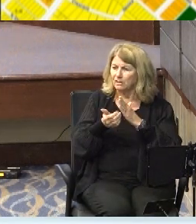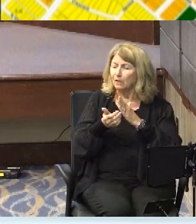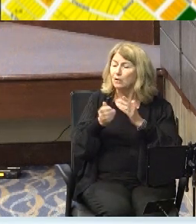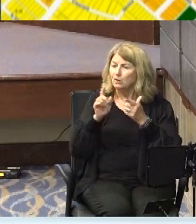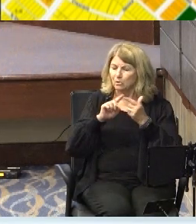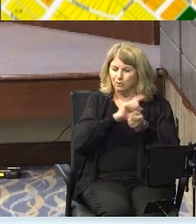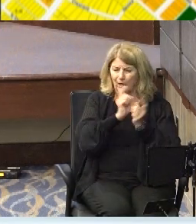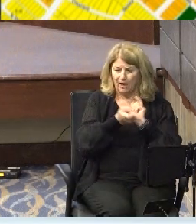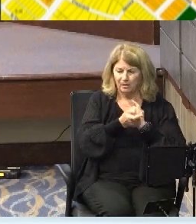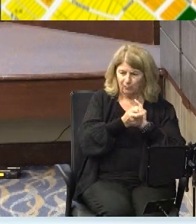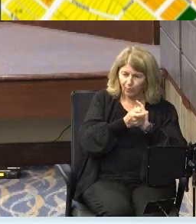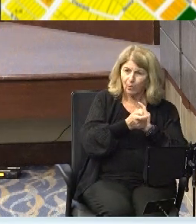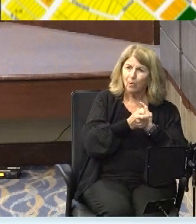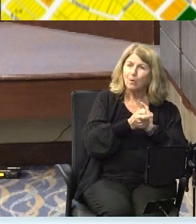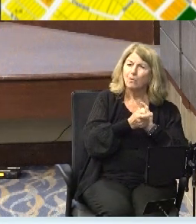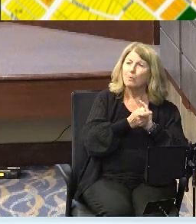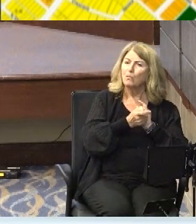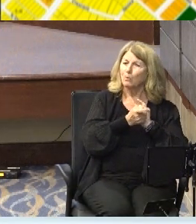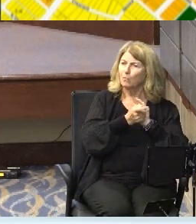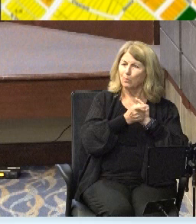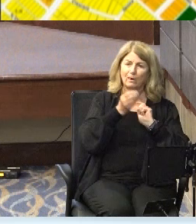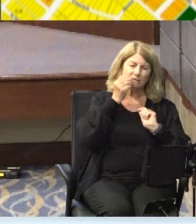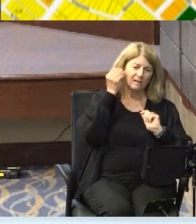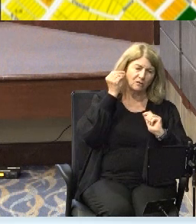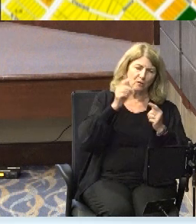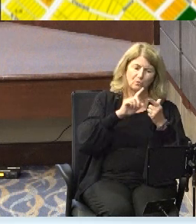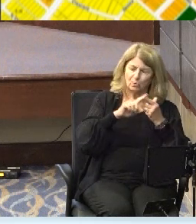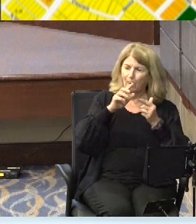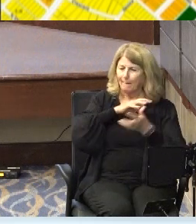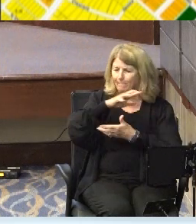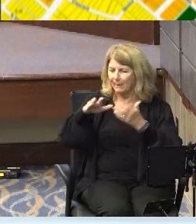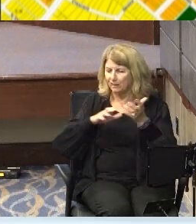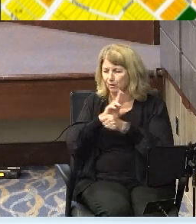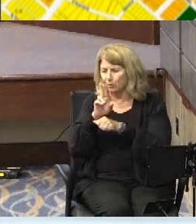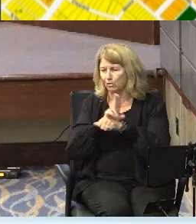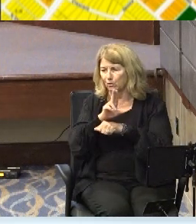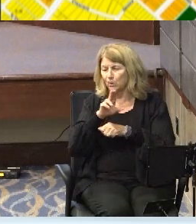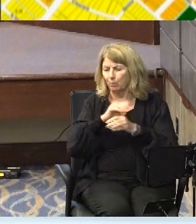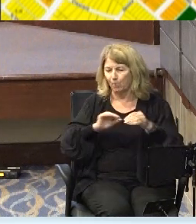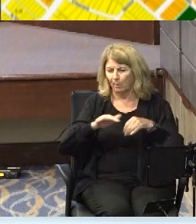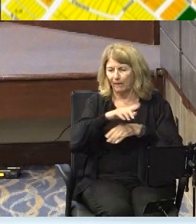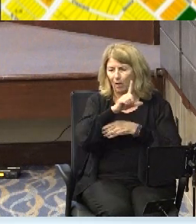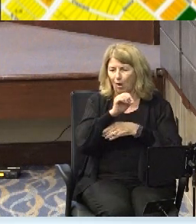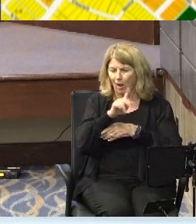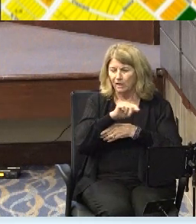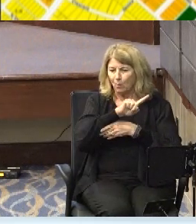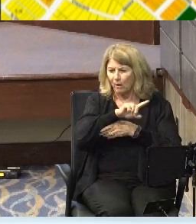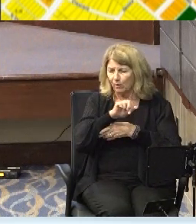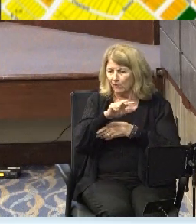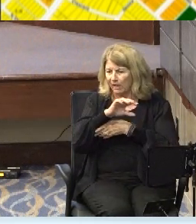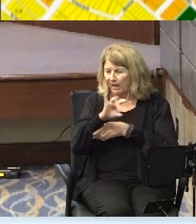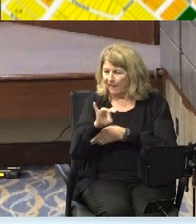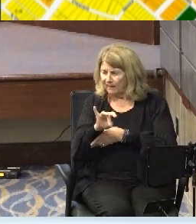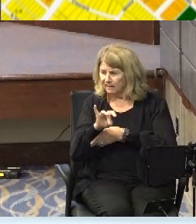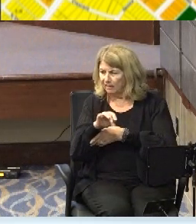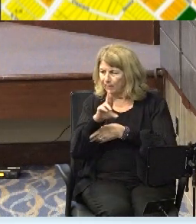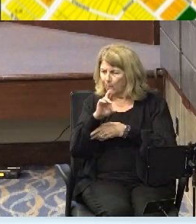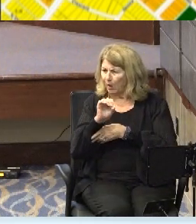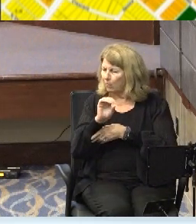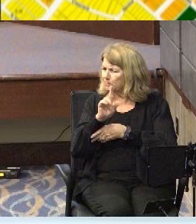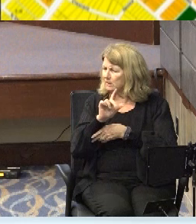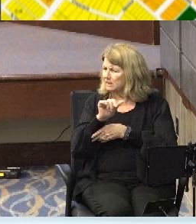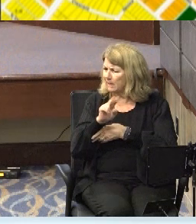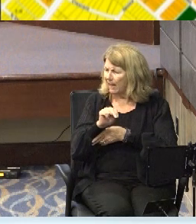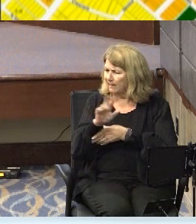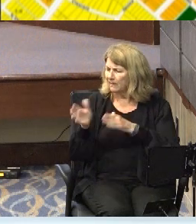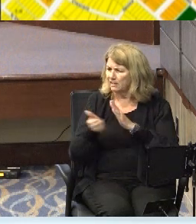urban residential to mixed-use flex on property described as lots 1A, 3A, Block 6 of the Rotan Addition known as